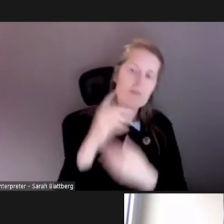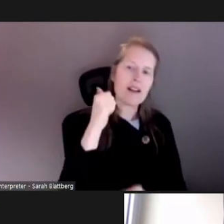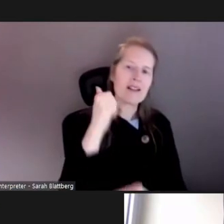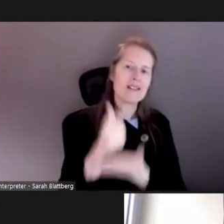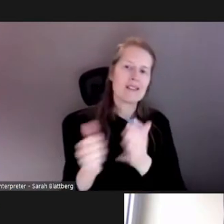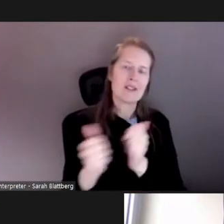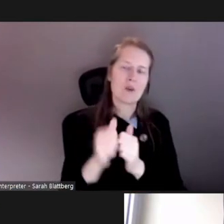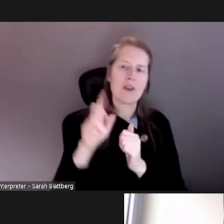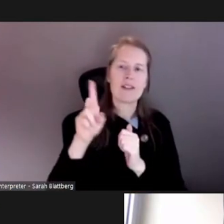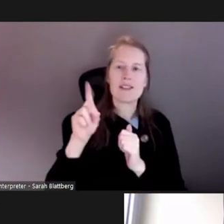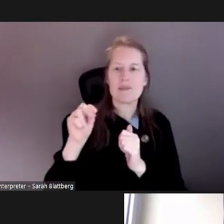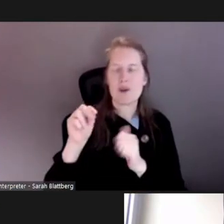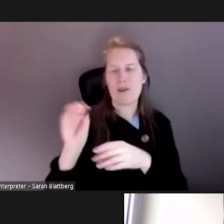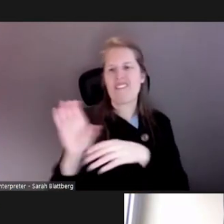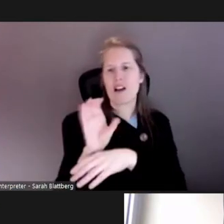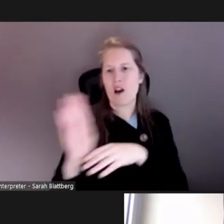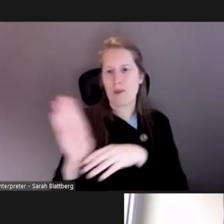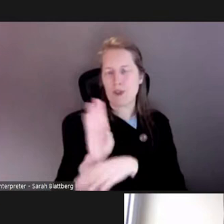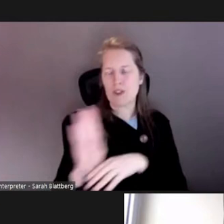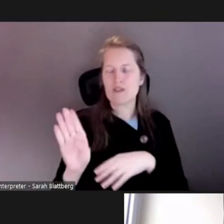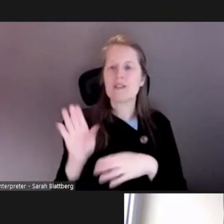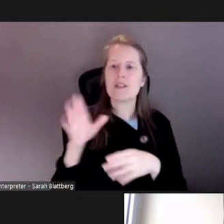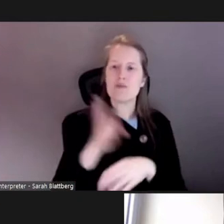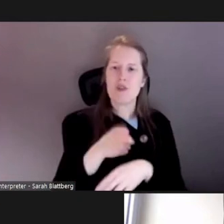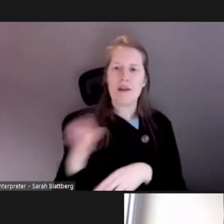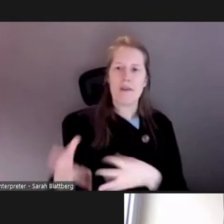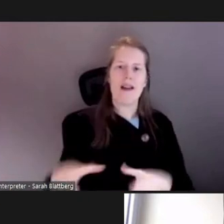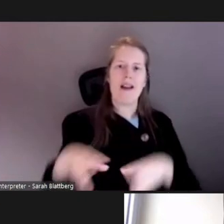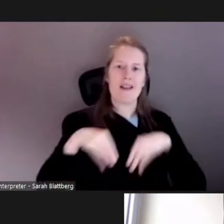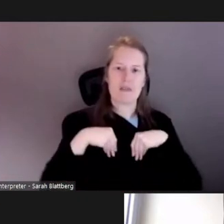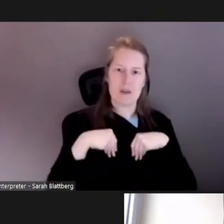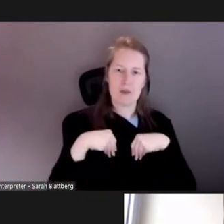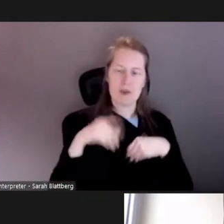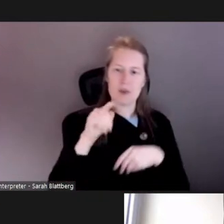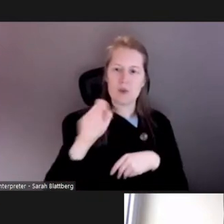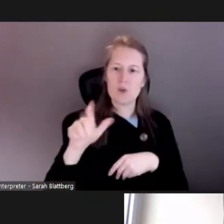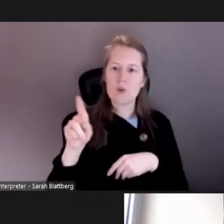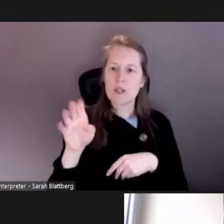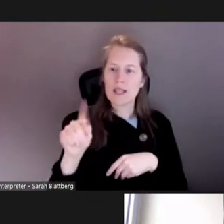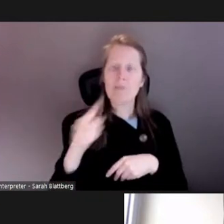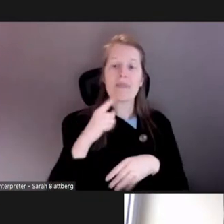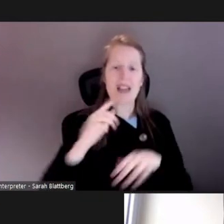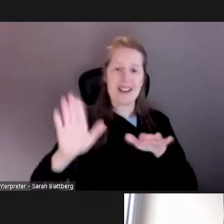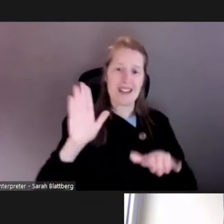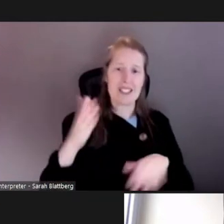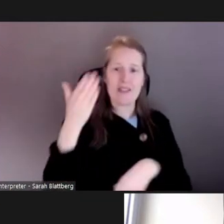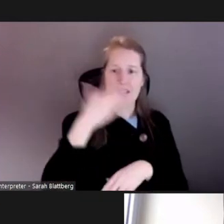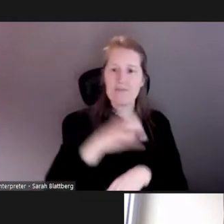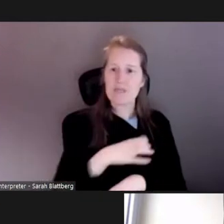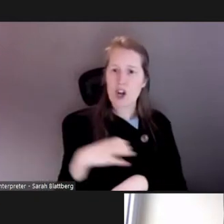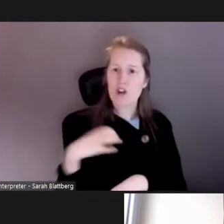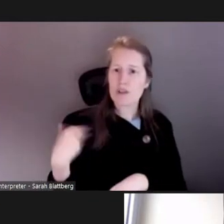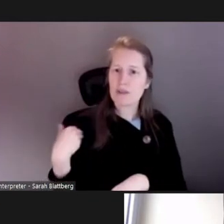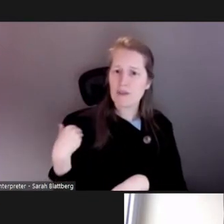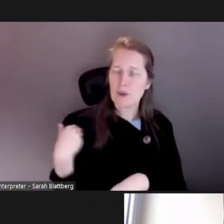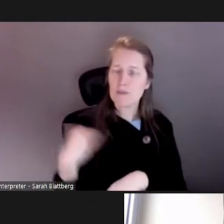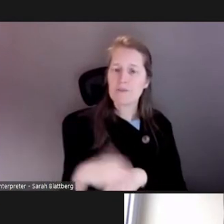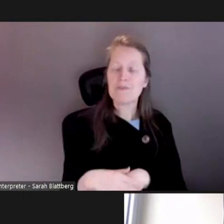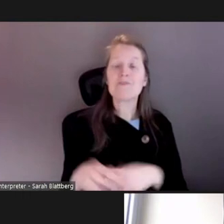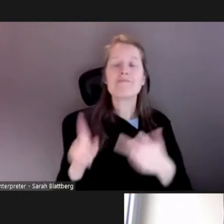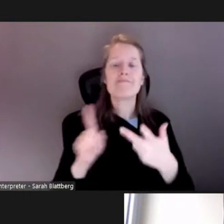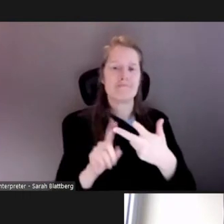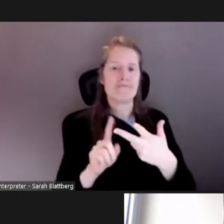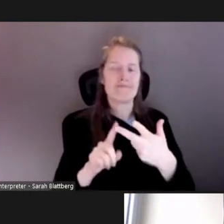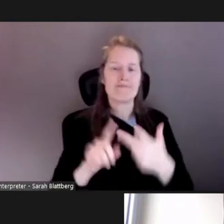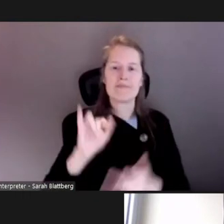Department of Commerce's Broadband Adoption Toolkit. She's also testified before Congress. I'm also joined